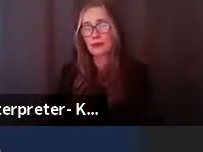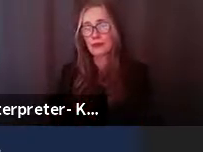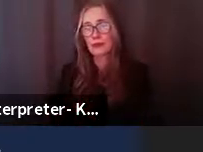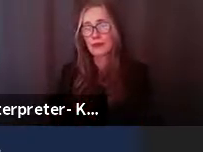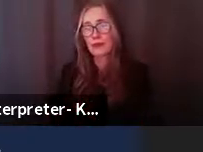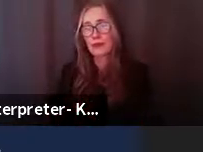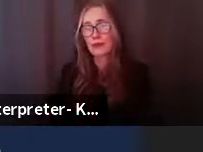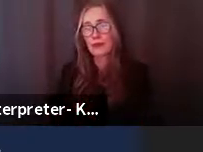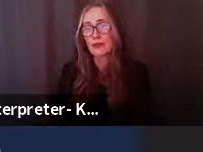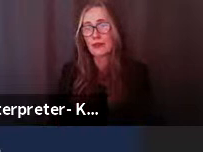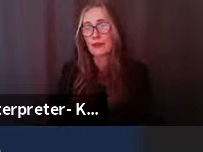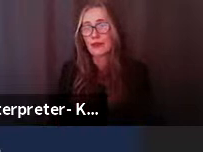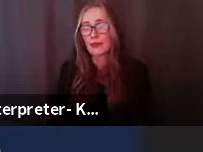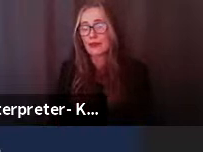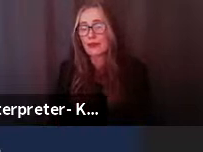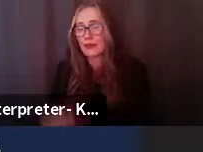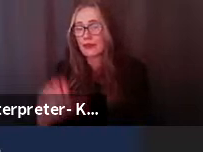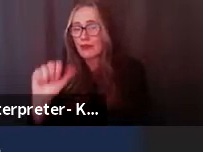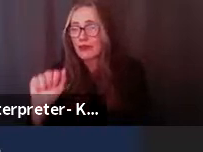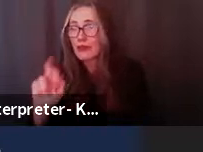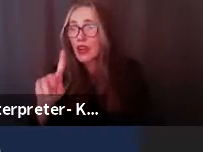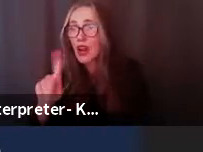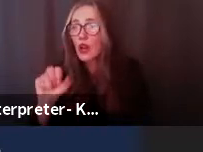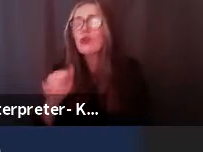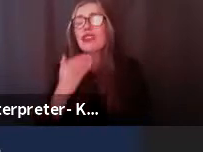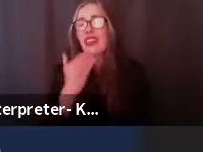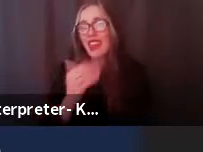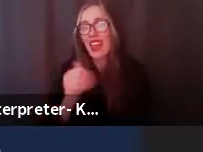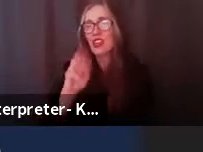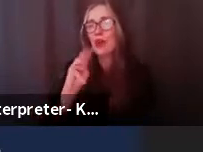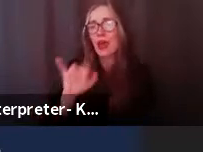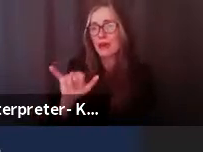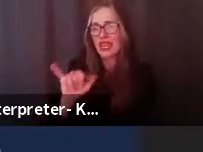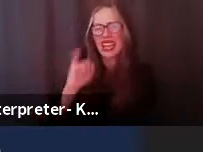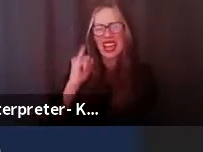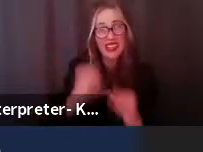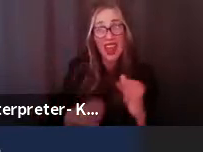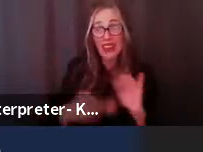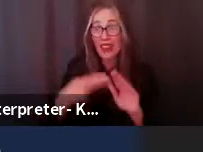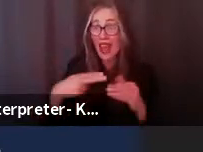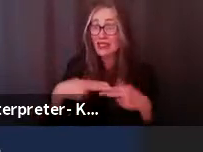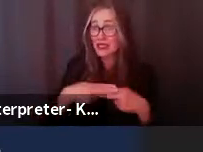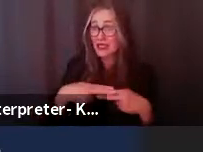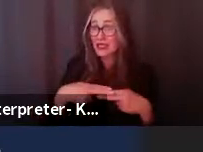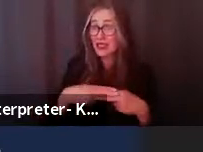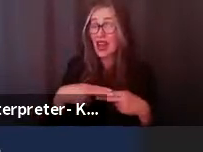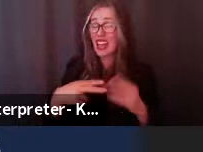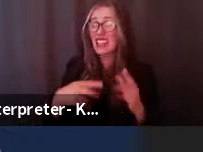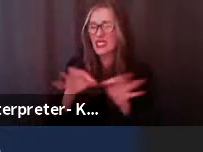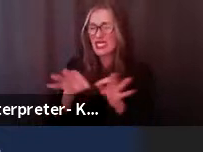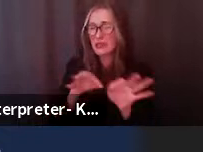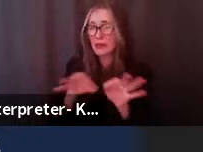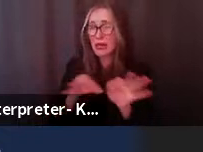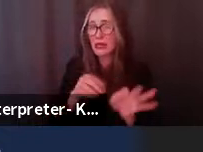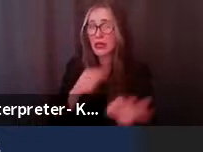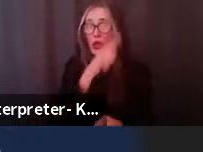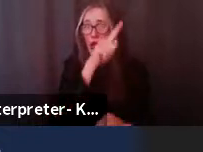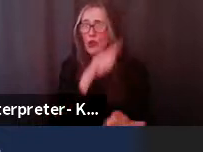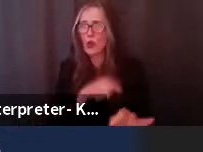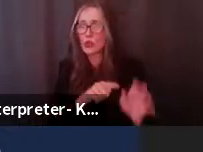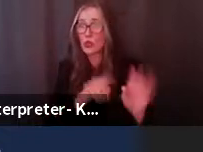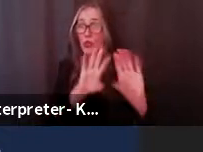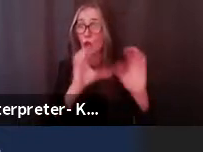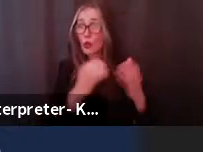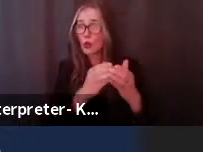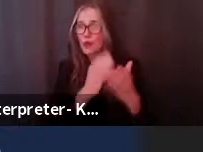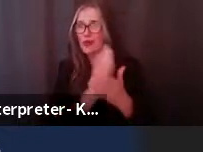um thank you amy and uh just to make clear that and the last slide of those photos were just a group of the some